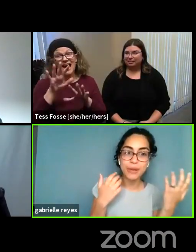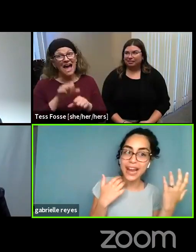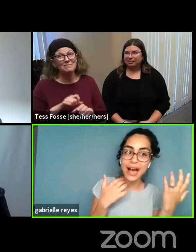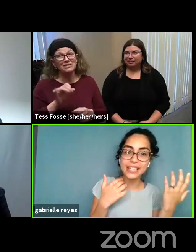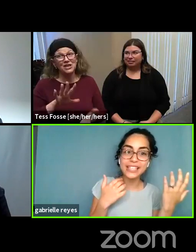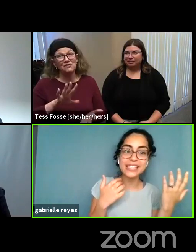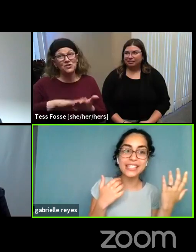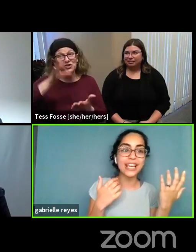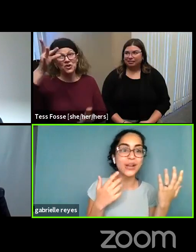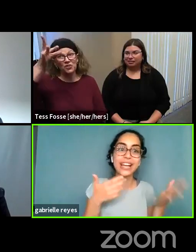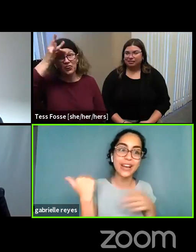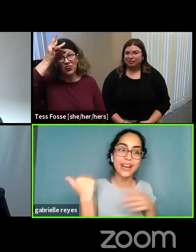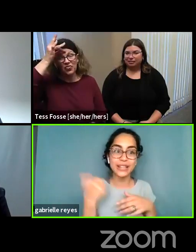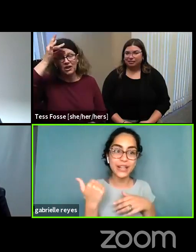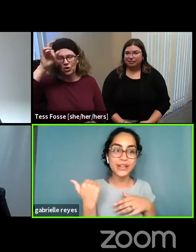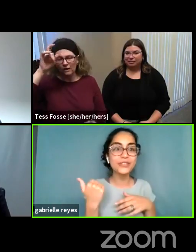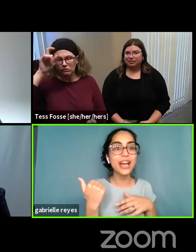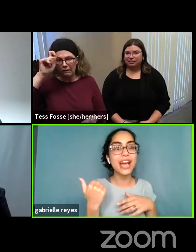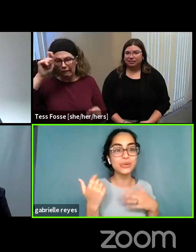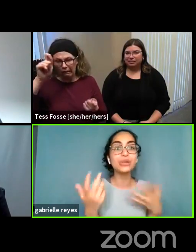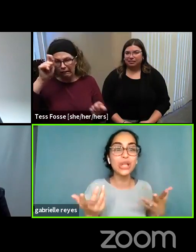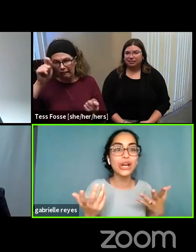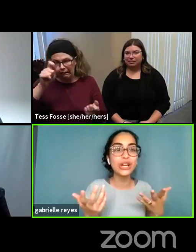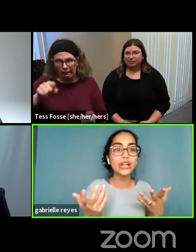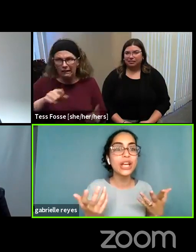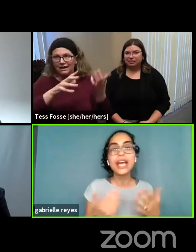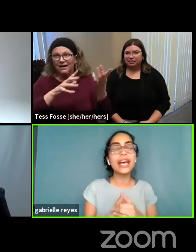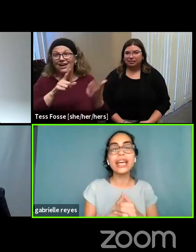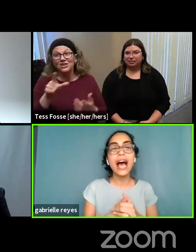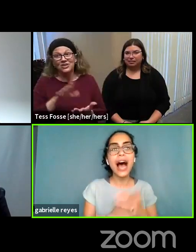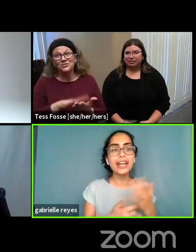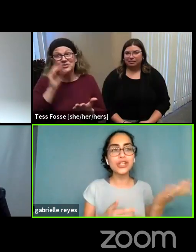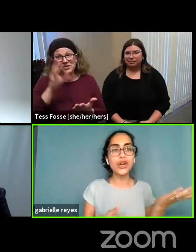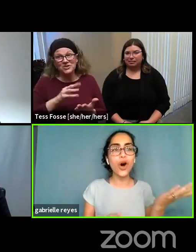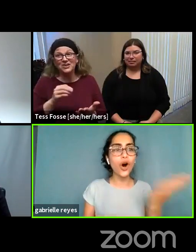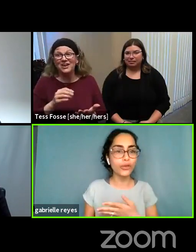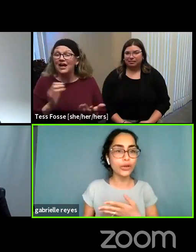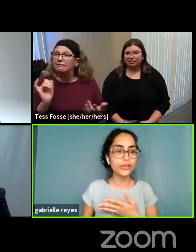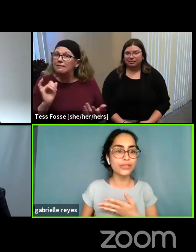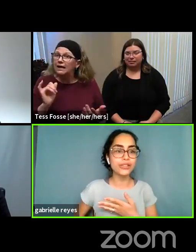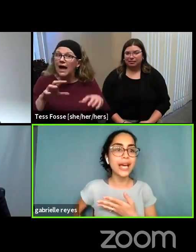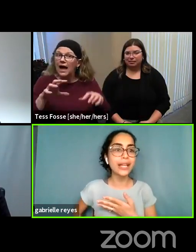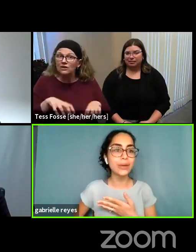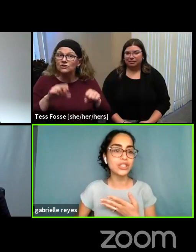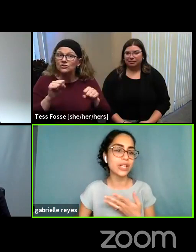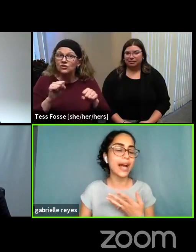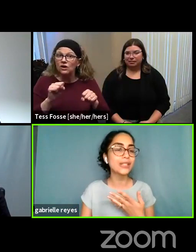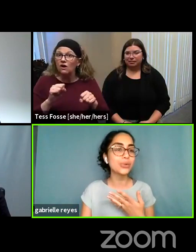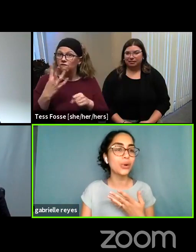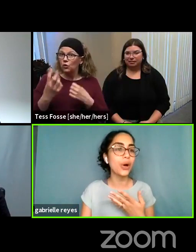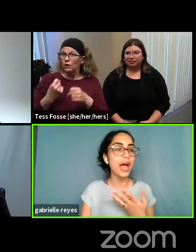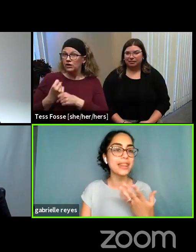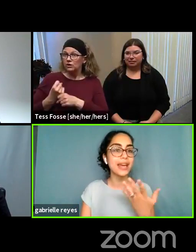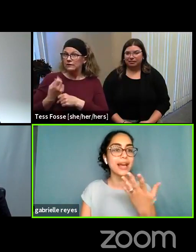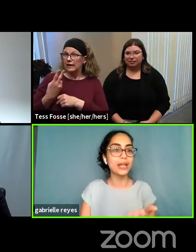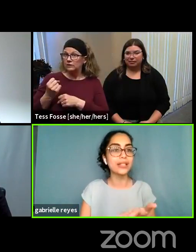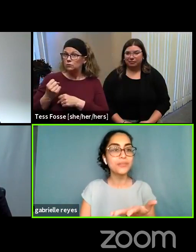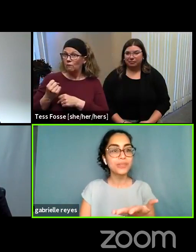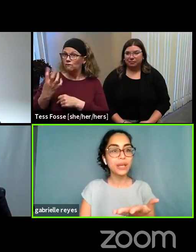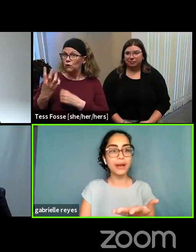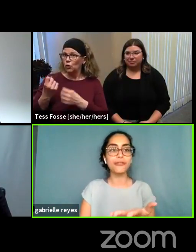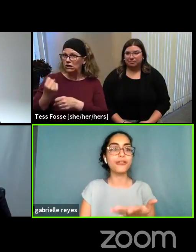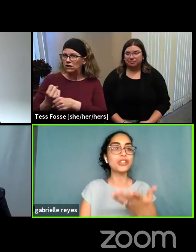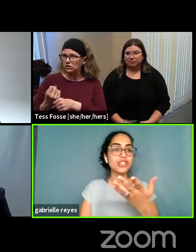learn bad habits that you got to get rid of, and you learn, like I took all 4 years of sign language in high school, and then I